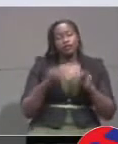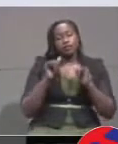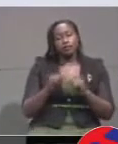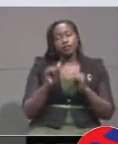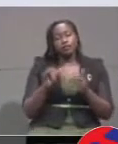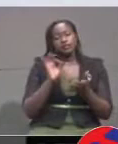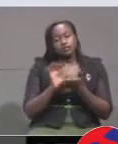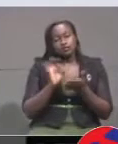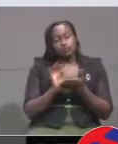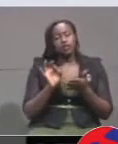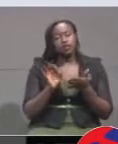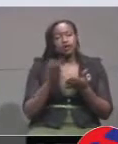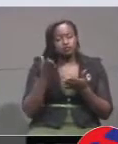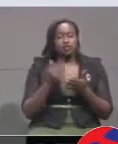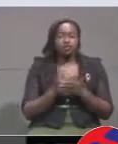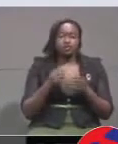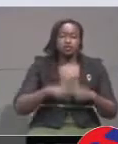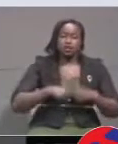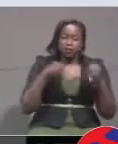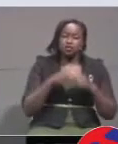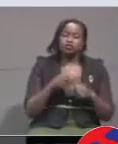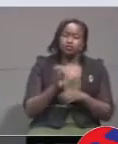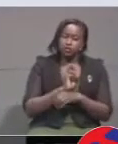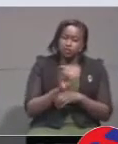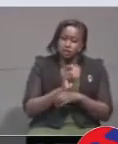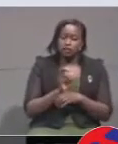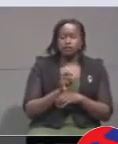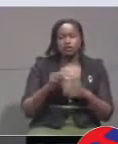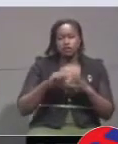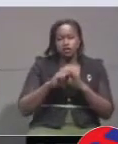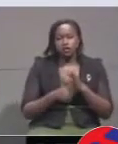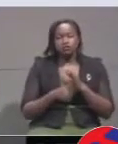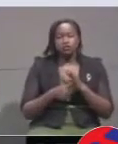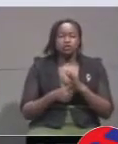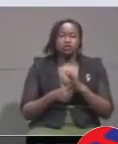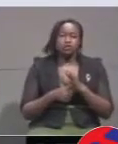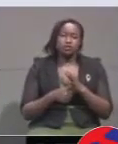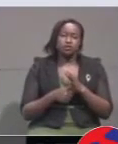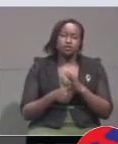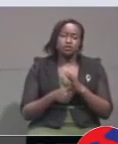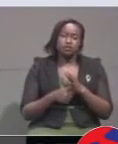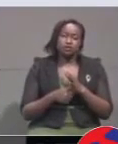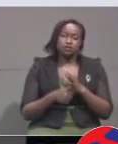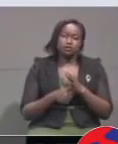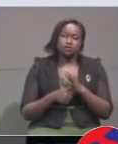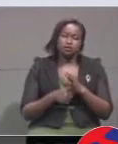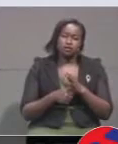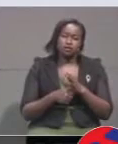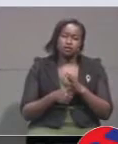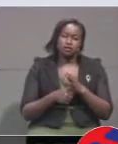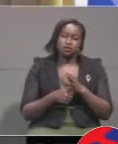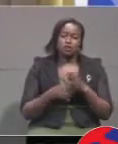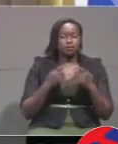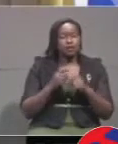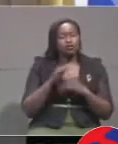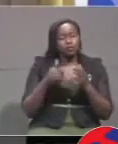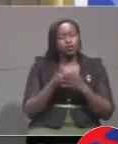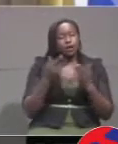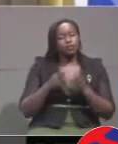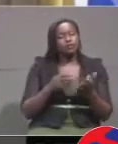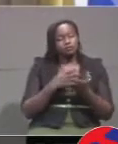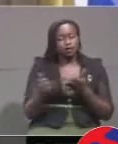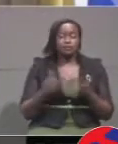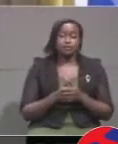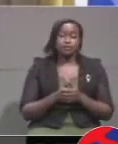way of doing their things. Because yeah. I saw, yes, it's different from ours. By the way, in a report, how they were handling the case of Chirumira,